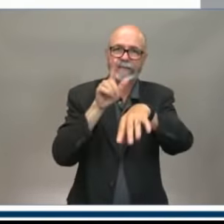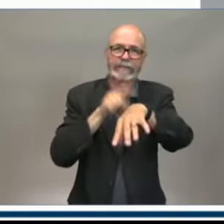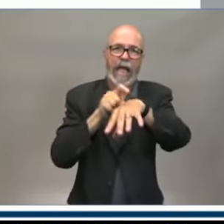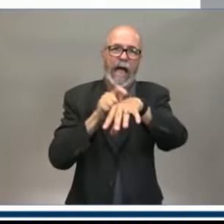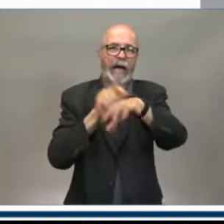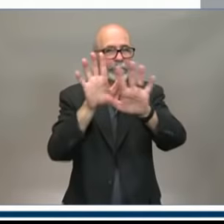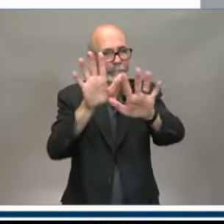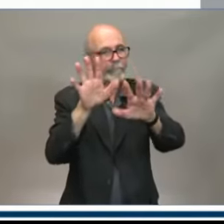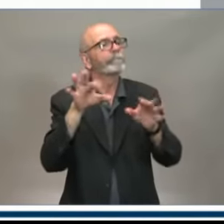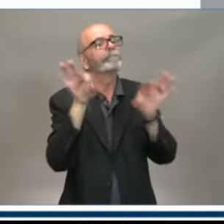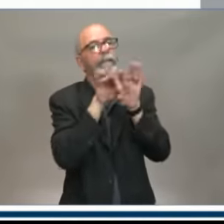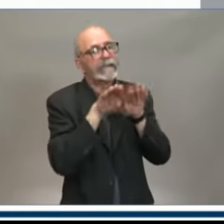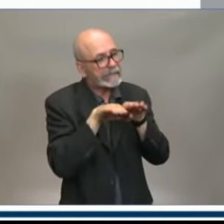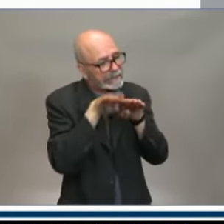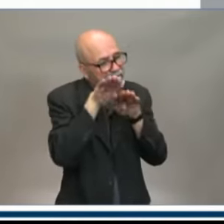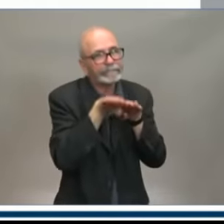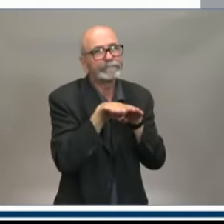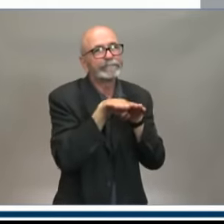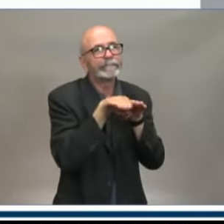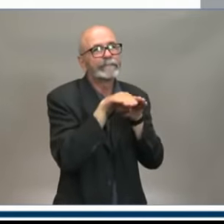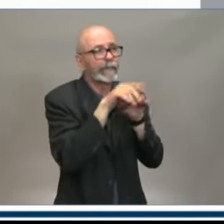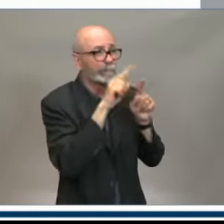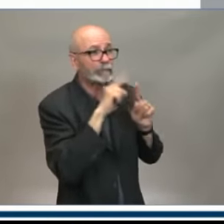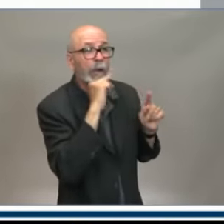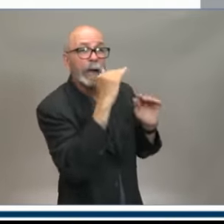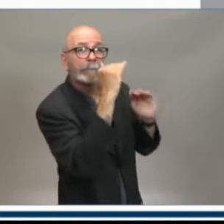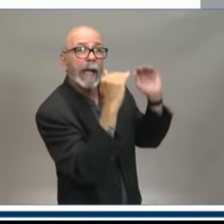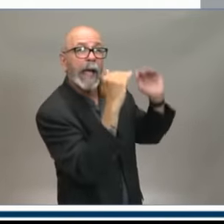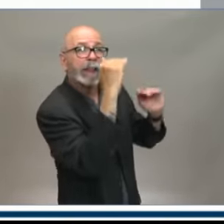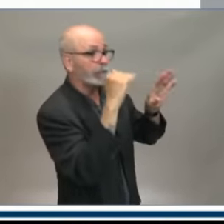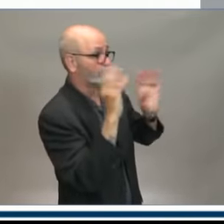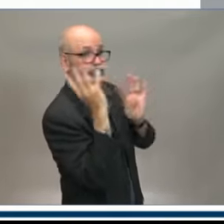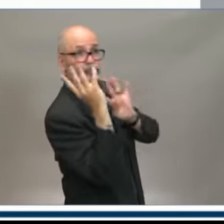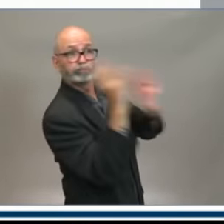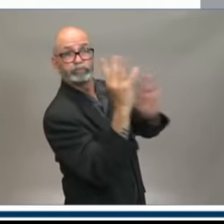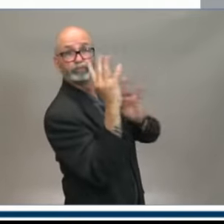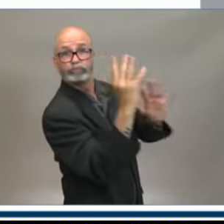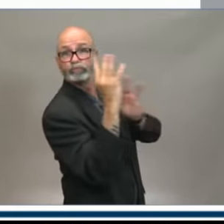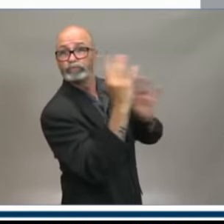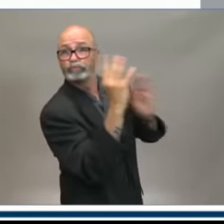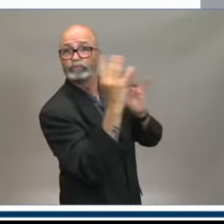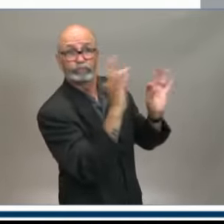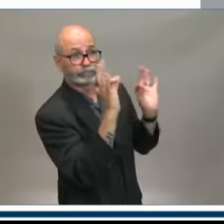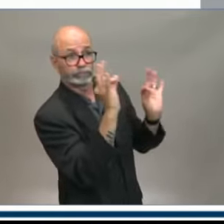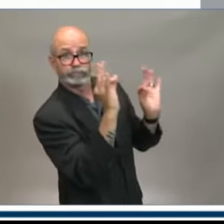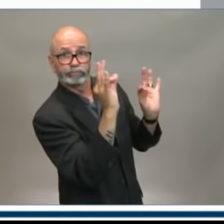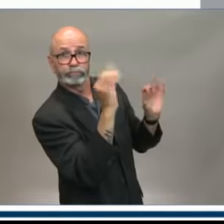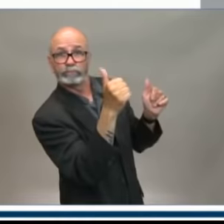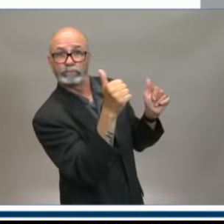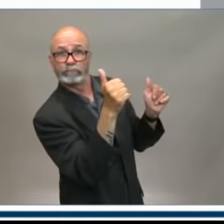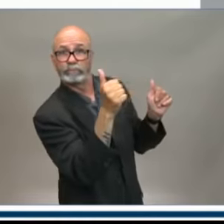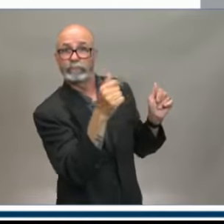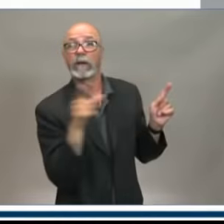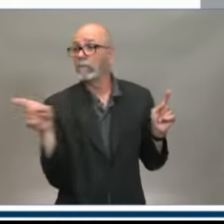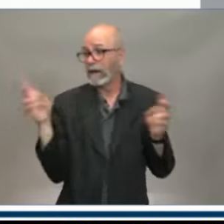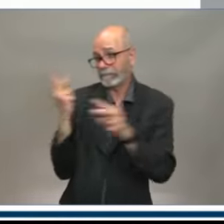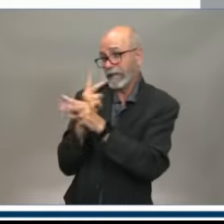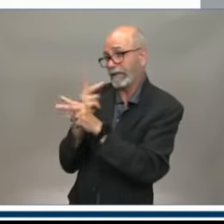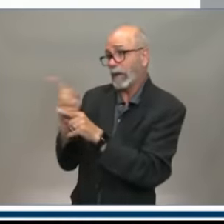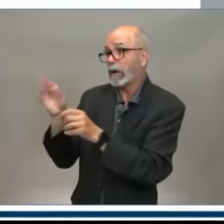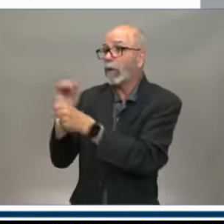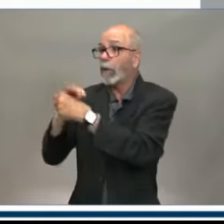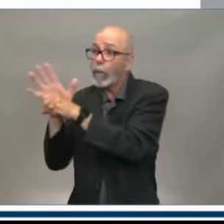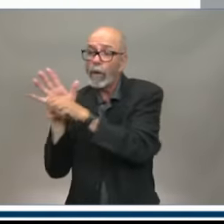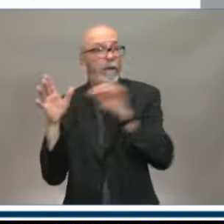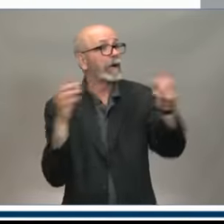appropriate balance of keeping an eye on COVID, doing the right things for COVID, but reopening up everything, including our healthcare system,